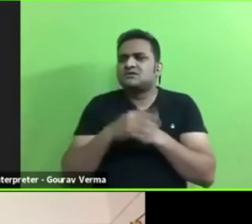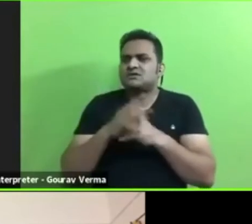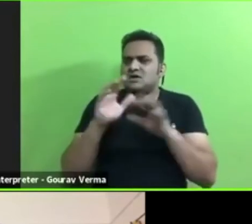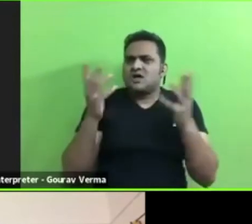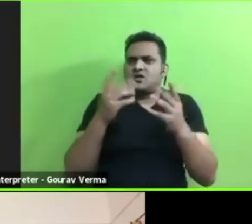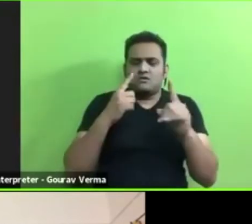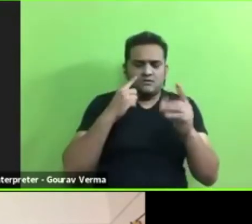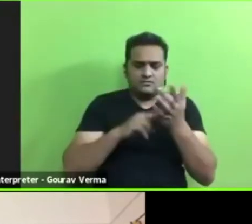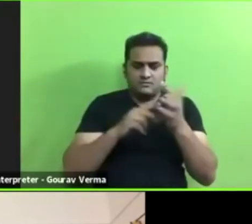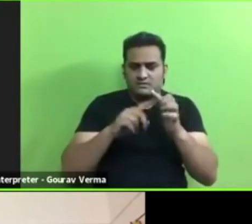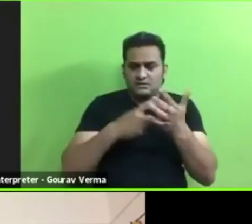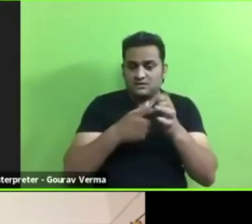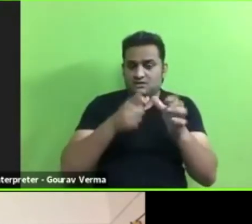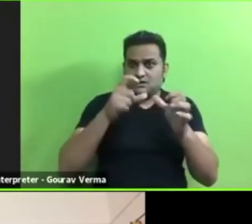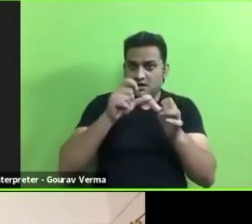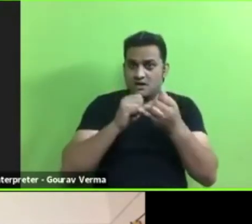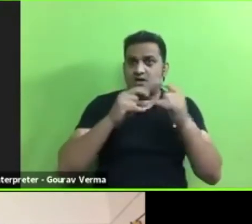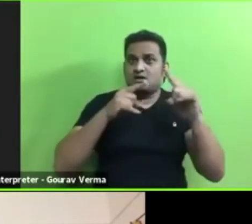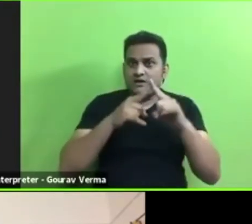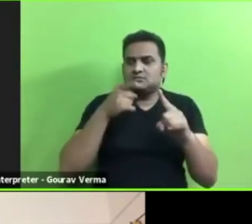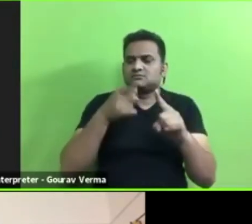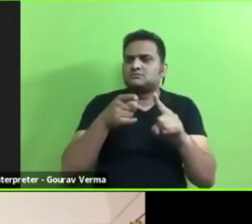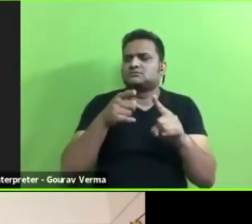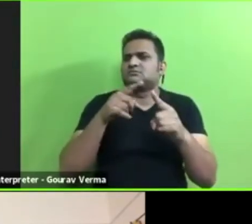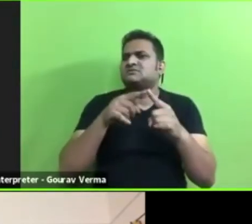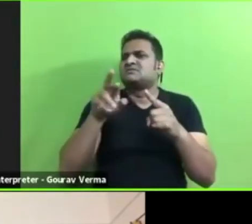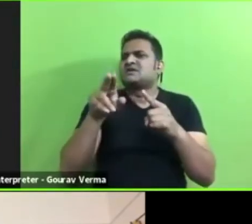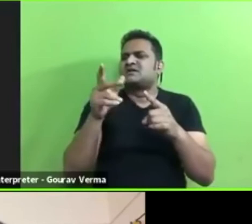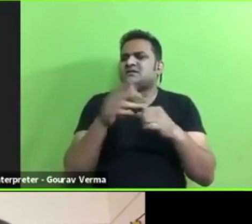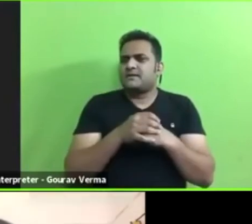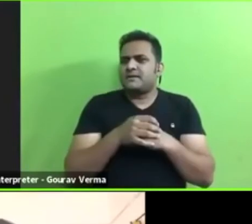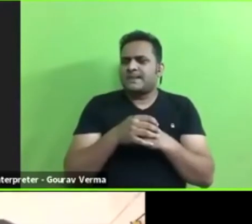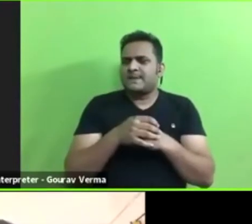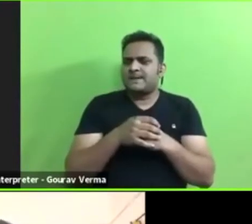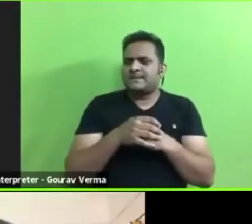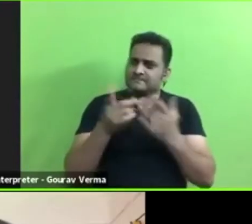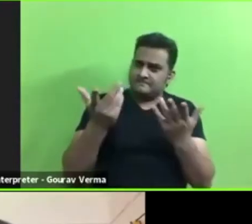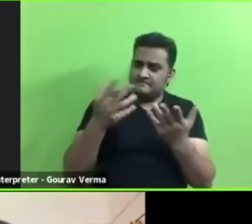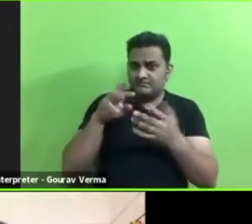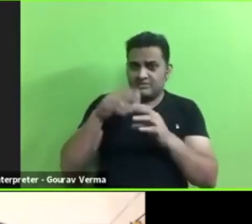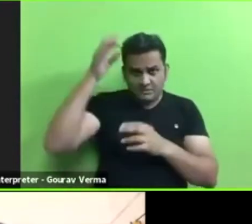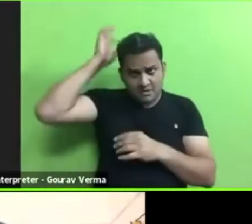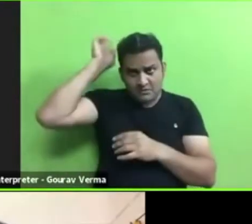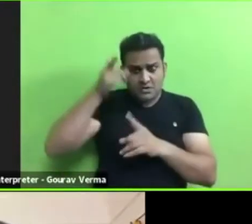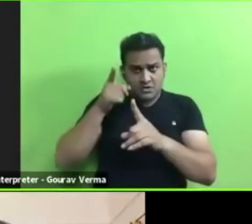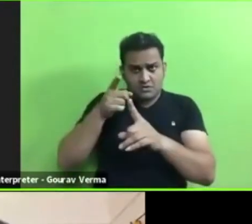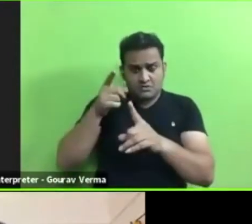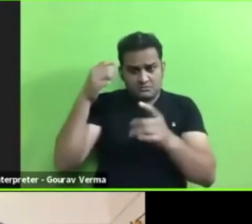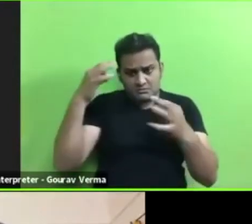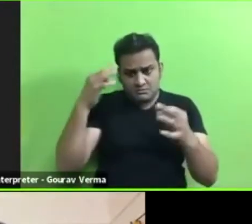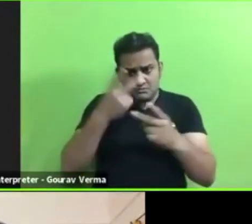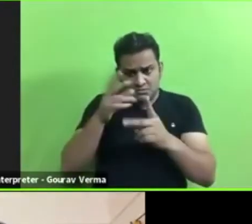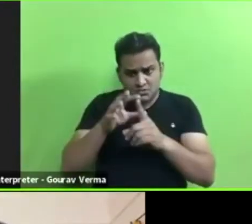intra-caste, especially among Brahmins, dynamics work. Are there specific Brahmins performing or